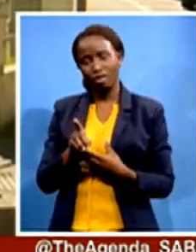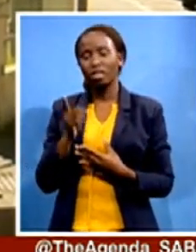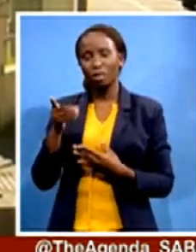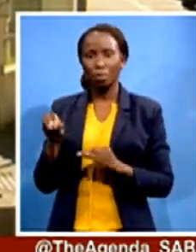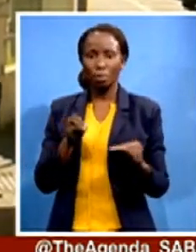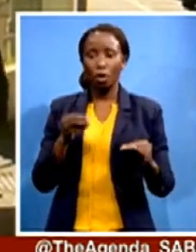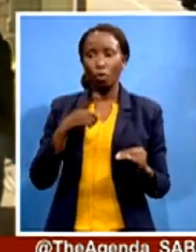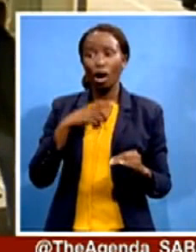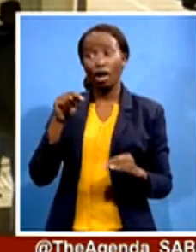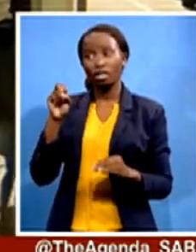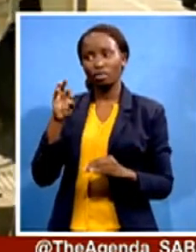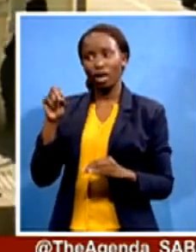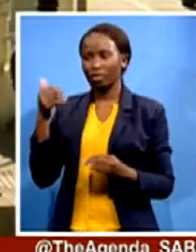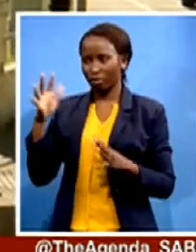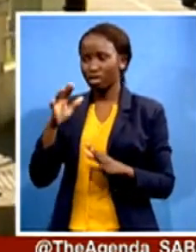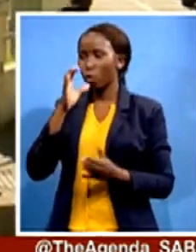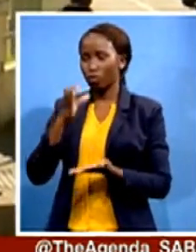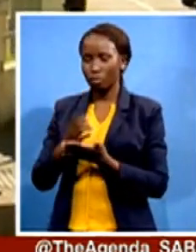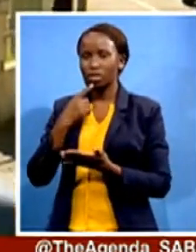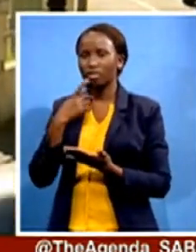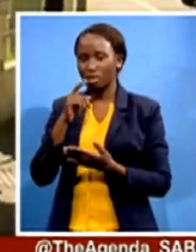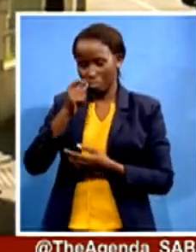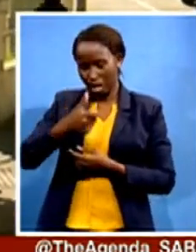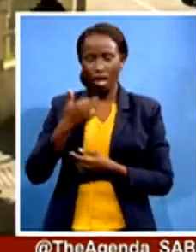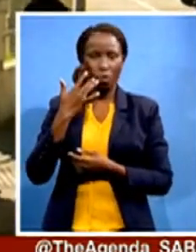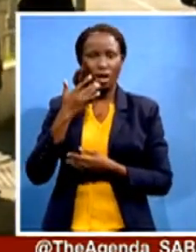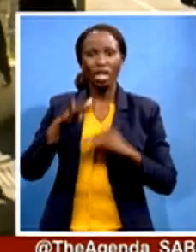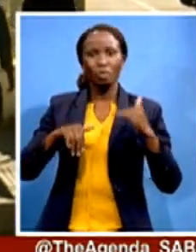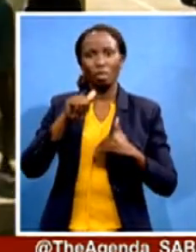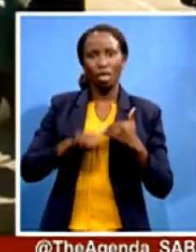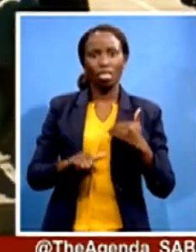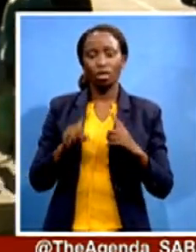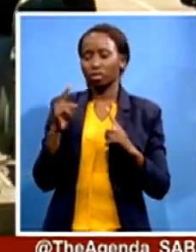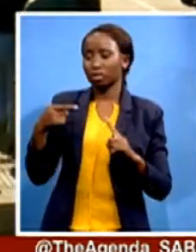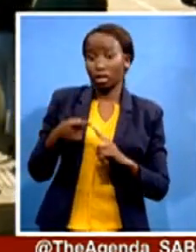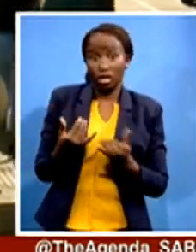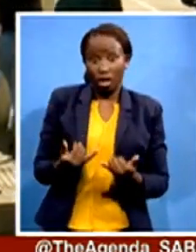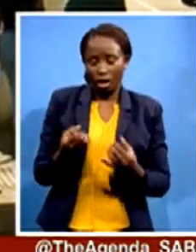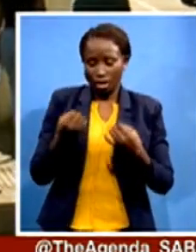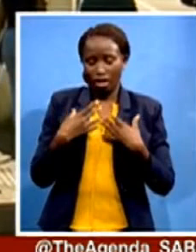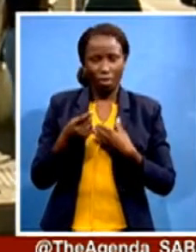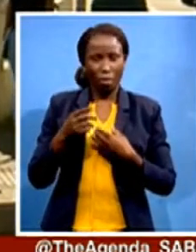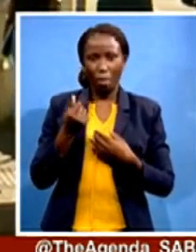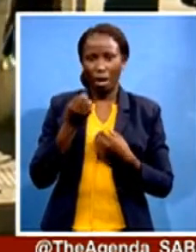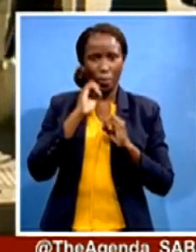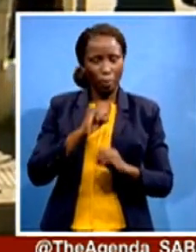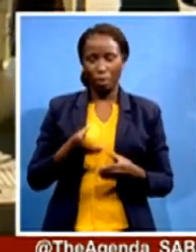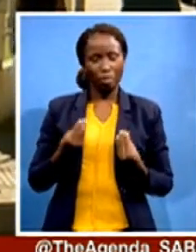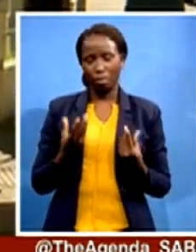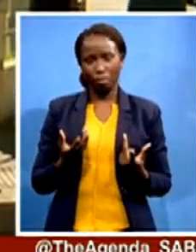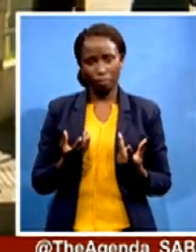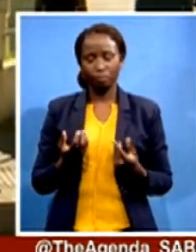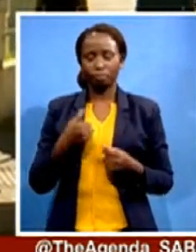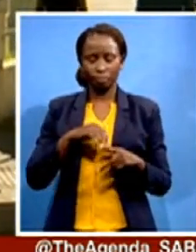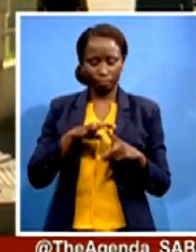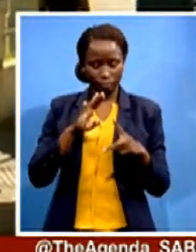April, of which up to this far students have not yet received their book allowances. The second aspect is on the issue of allowances, meal